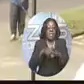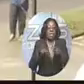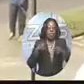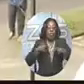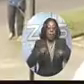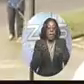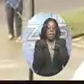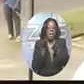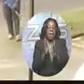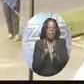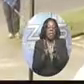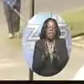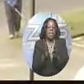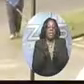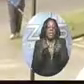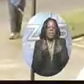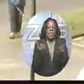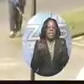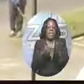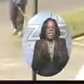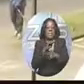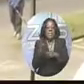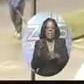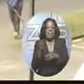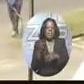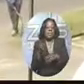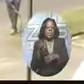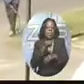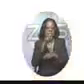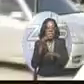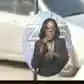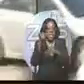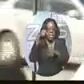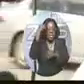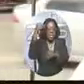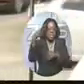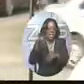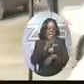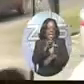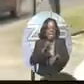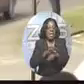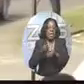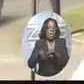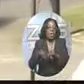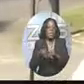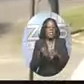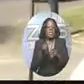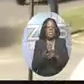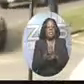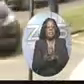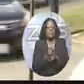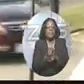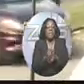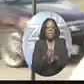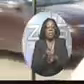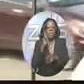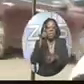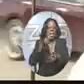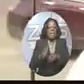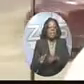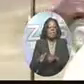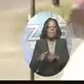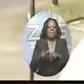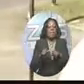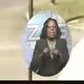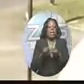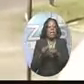really well against them. I think Sunland lost like two or three one-point games. When you look at the number of teams you were able to bring in, how are you able to do